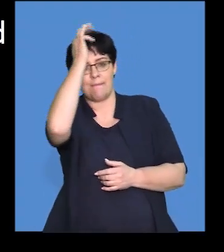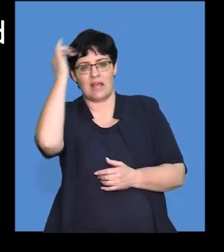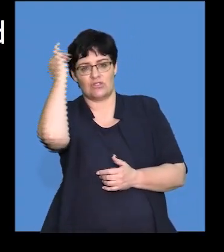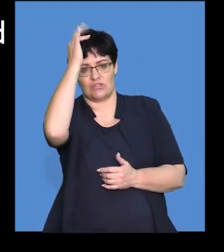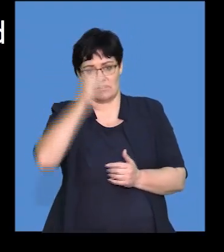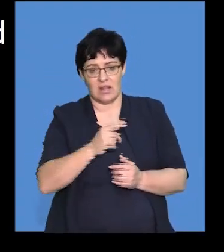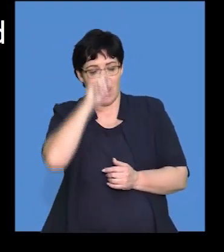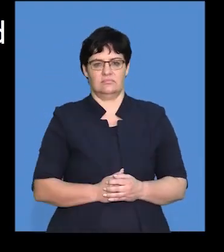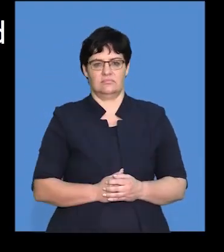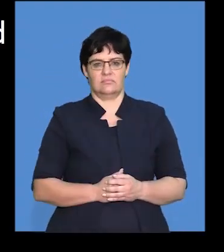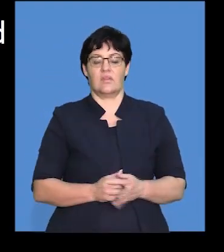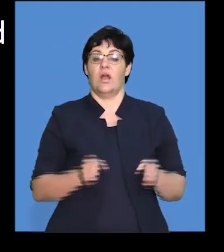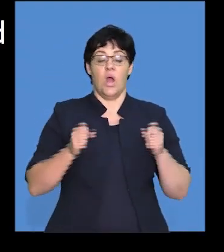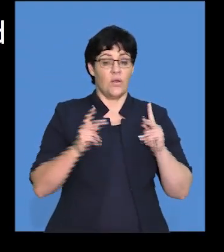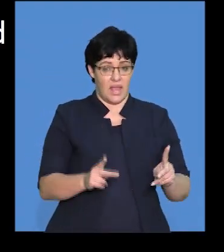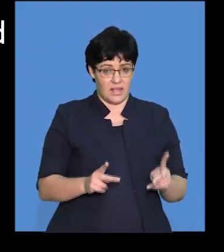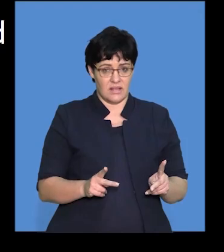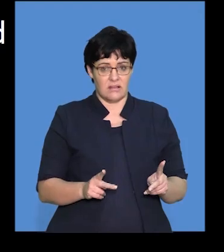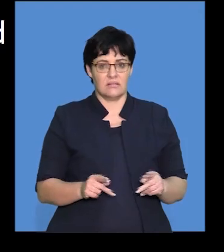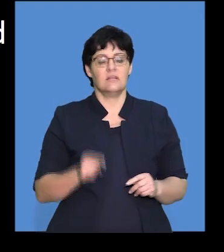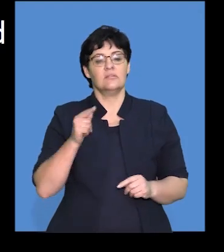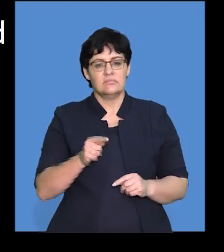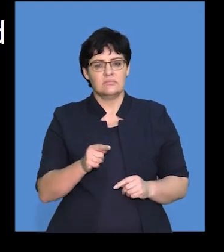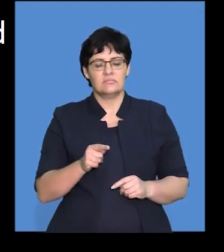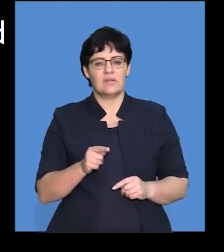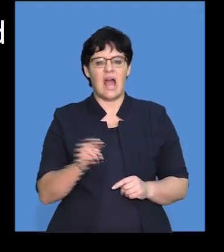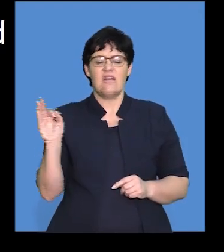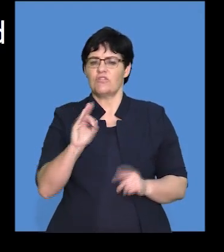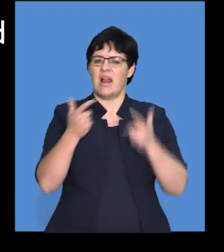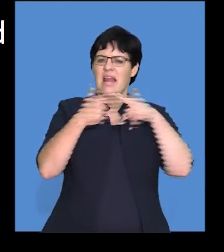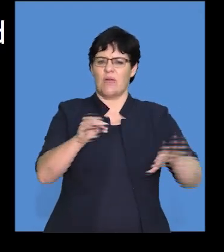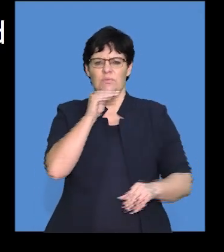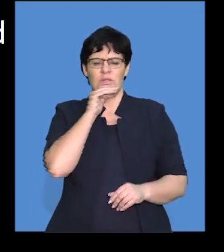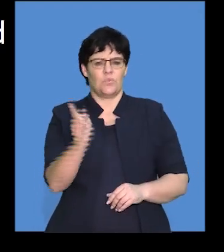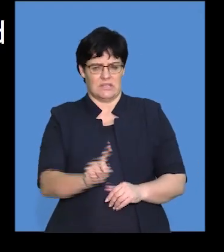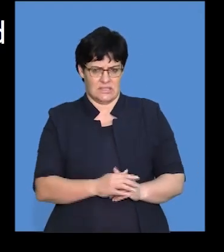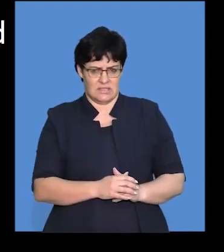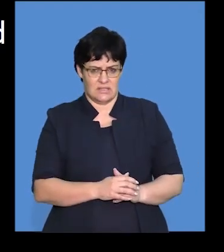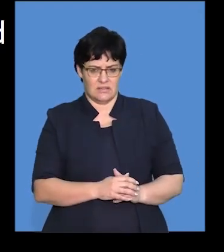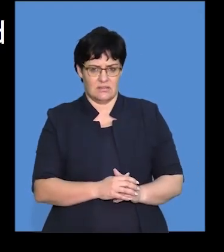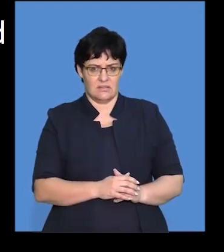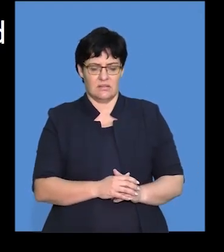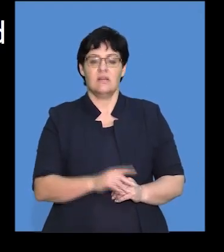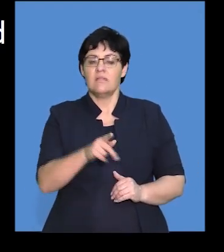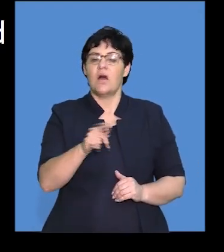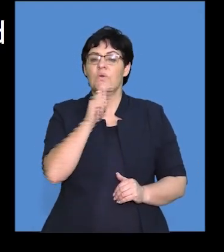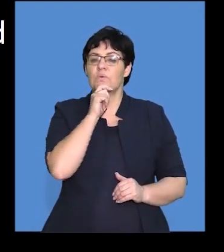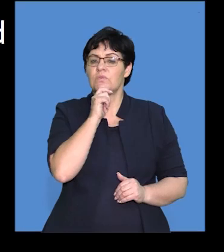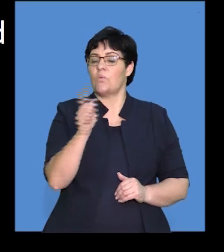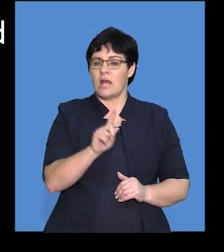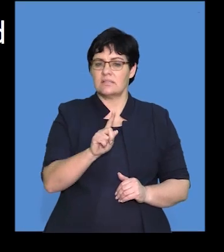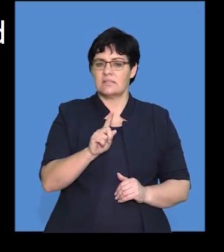call imagery. Okay, so what this figurative language means, it means that they use what we